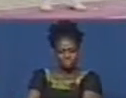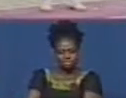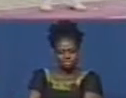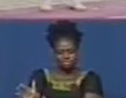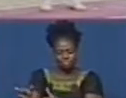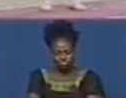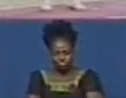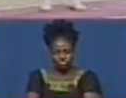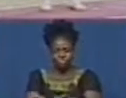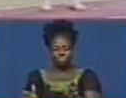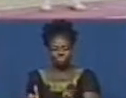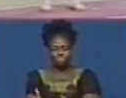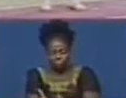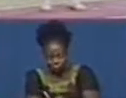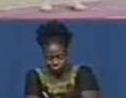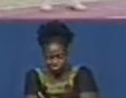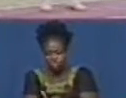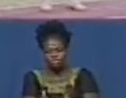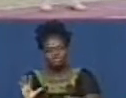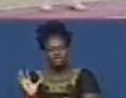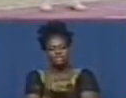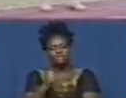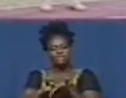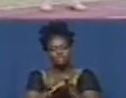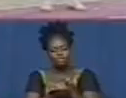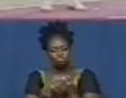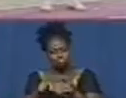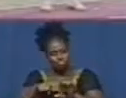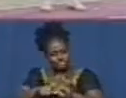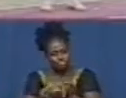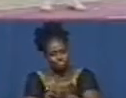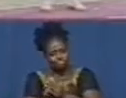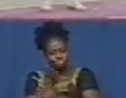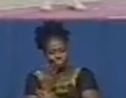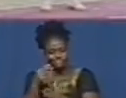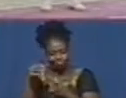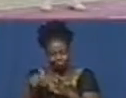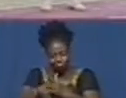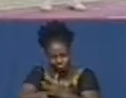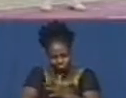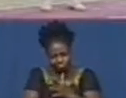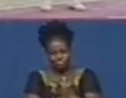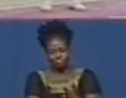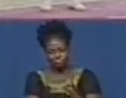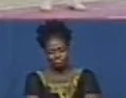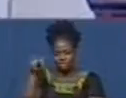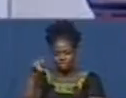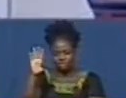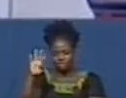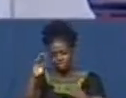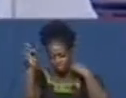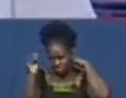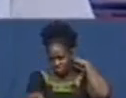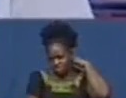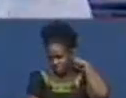narrow path to get the economy to start growing from the deep hole it was in.